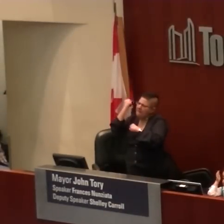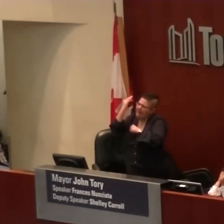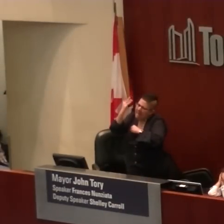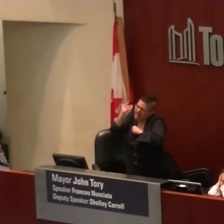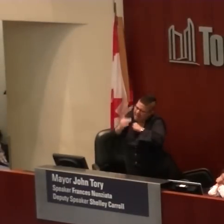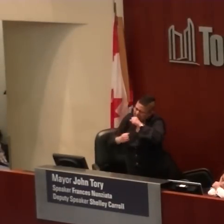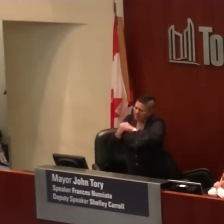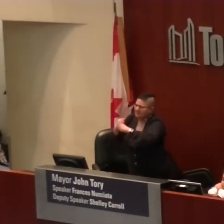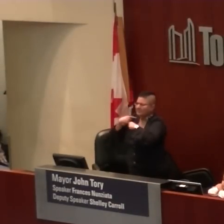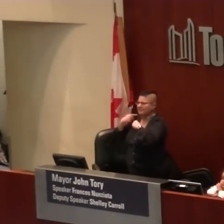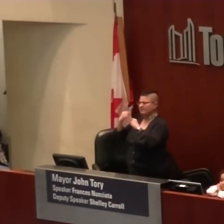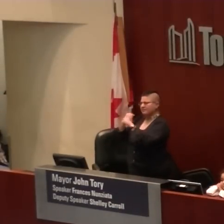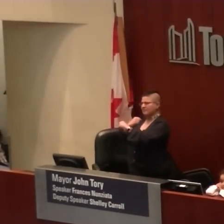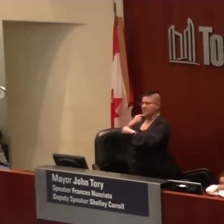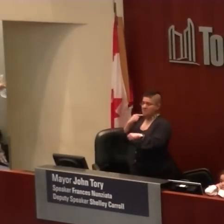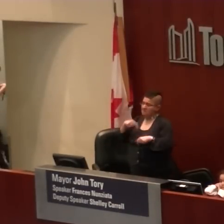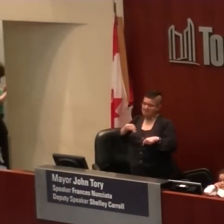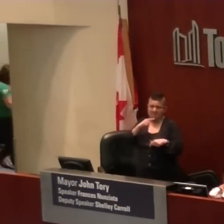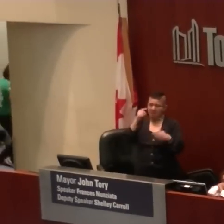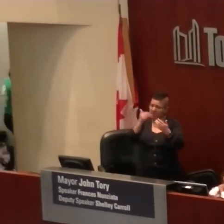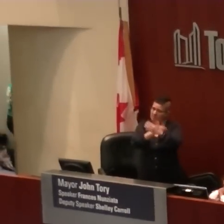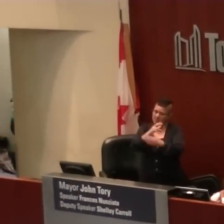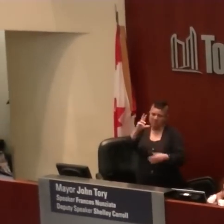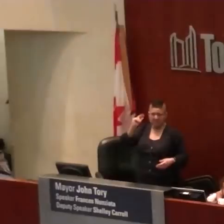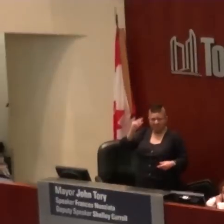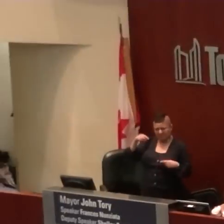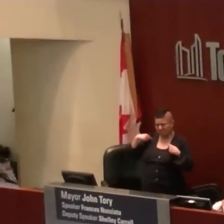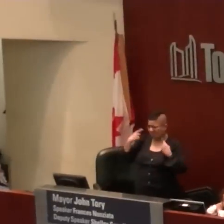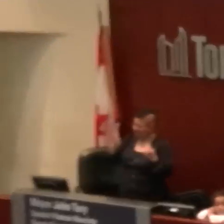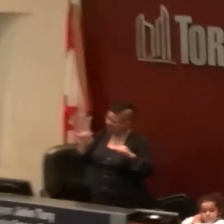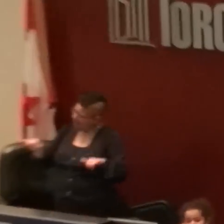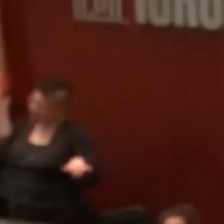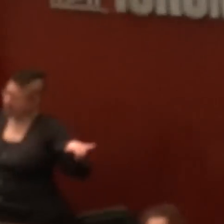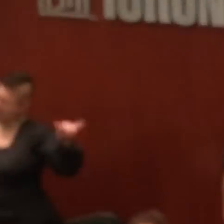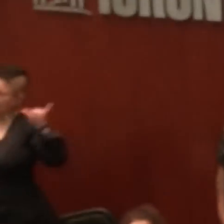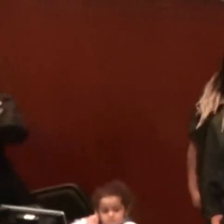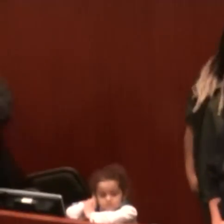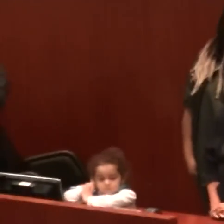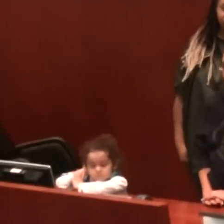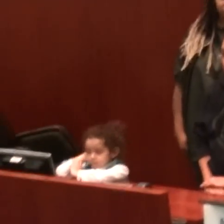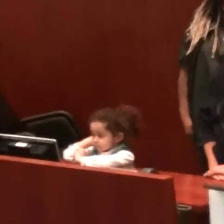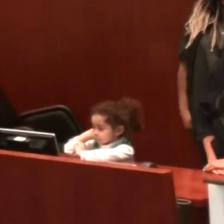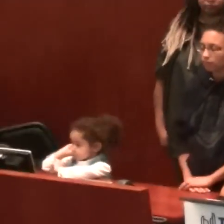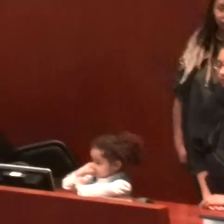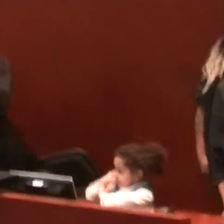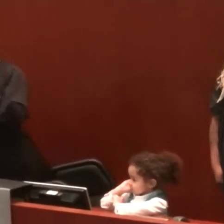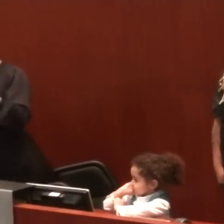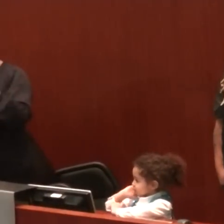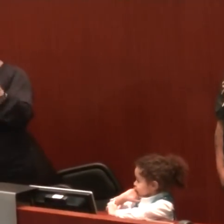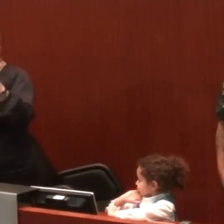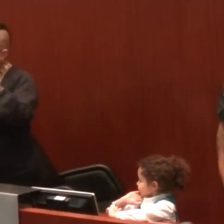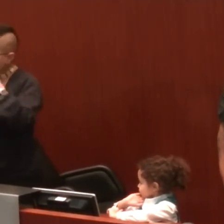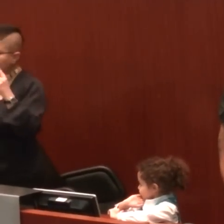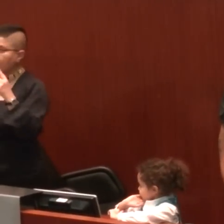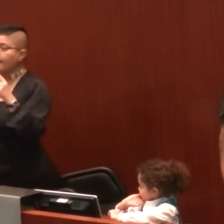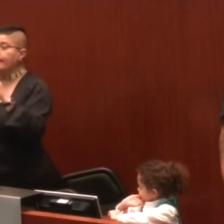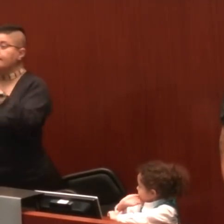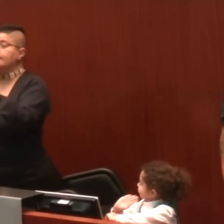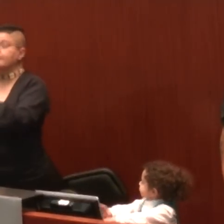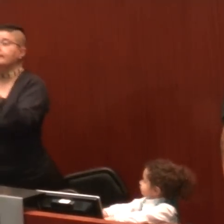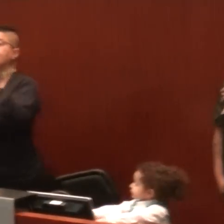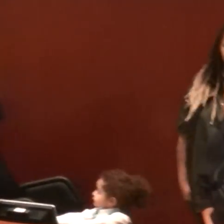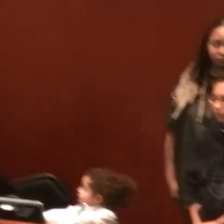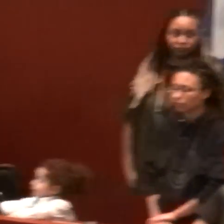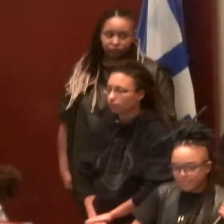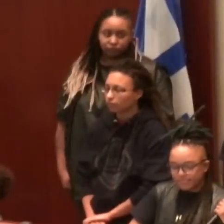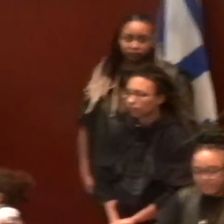decades. We are not new in this. While we have had some differences of opinions with the direction of some of the city directives